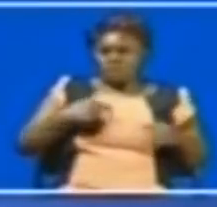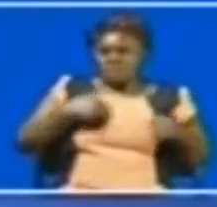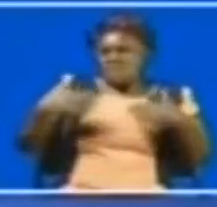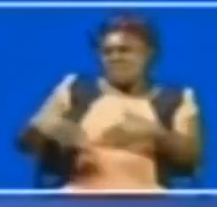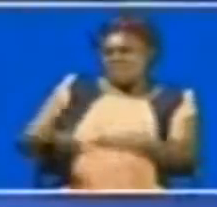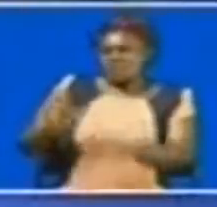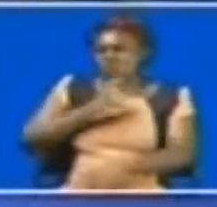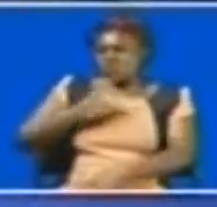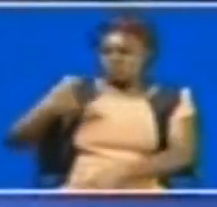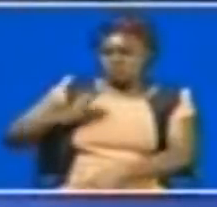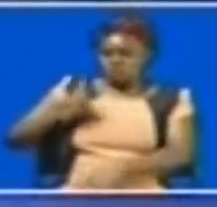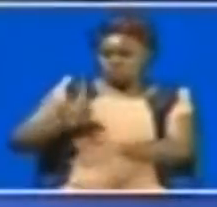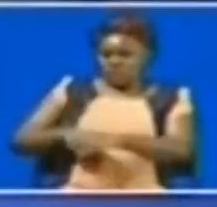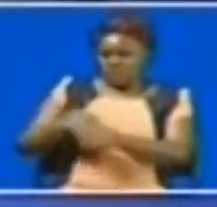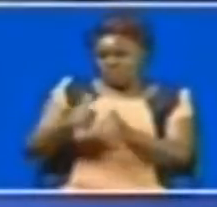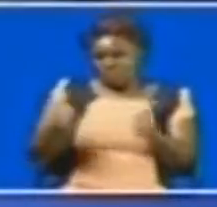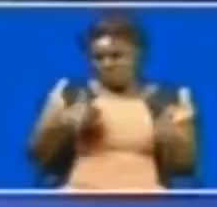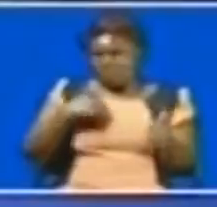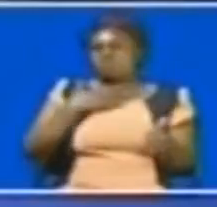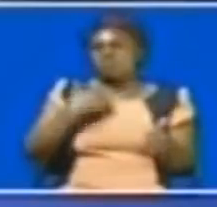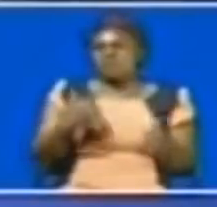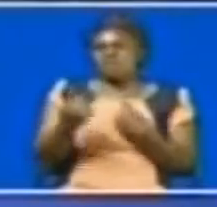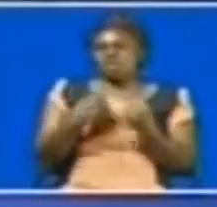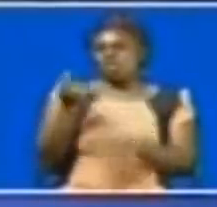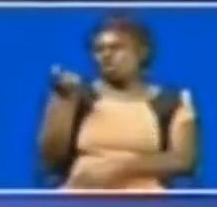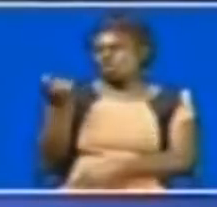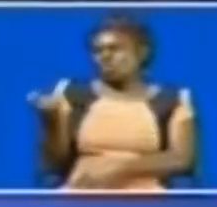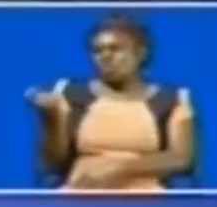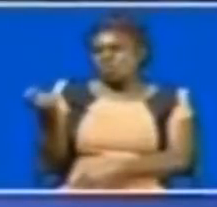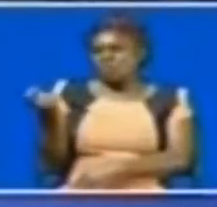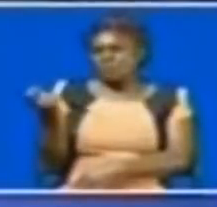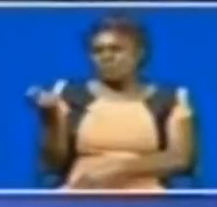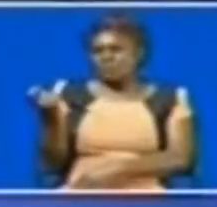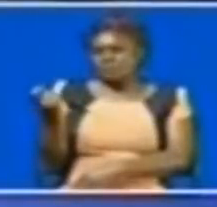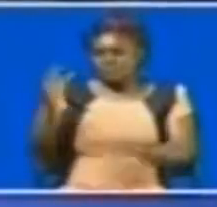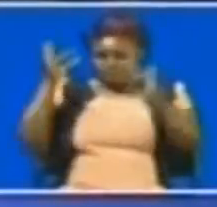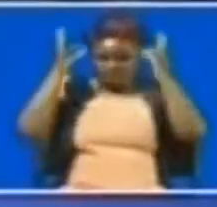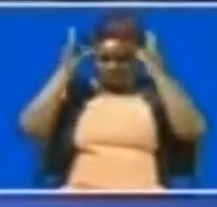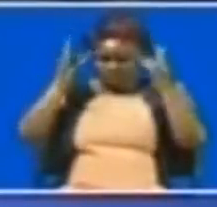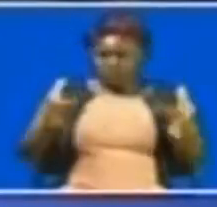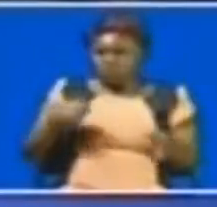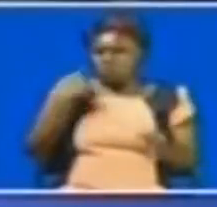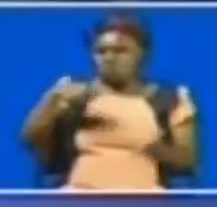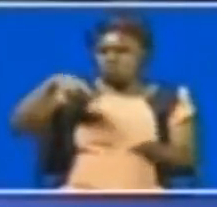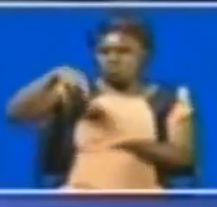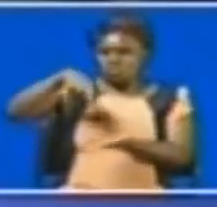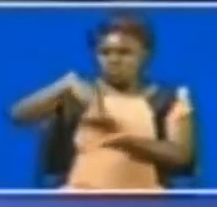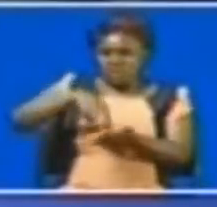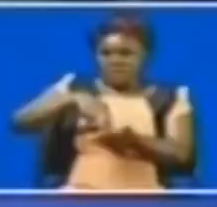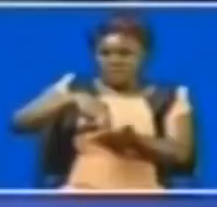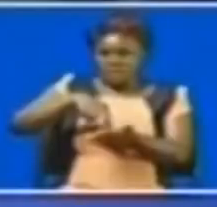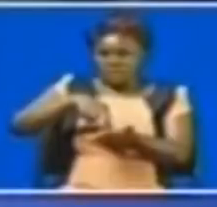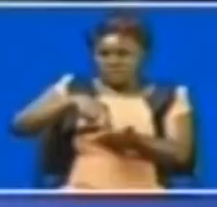when I think it's appropriate. Speak to us a little bit also around the decision on who would vie in the